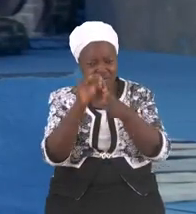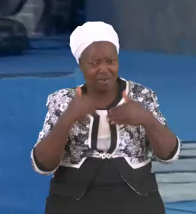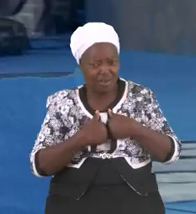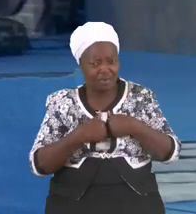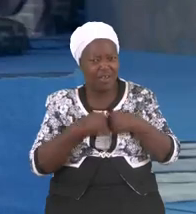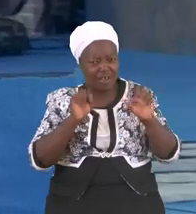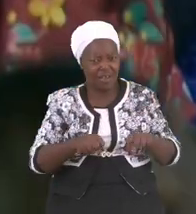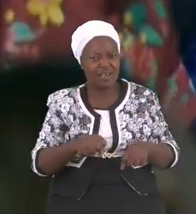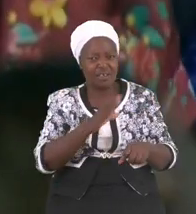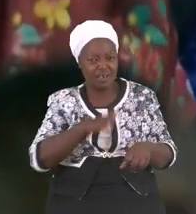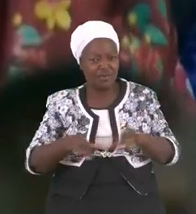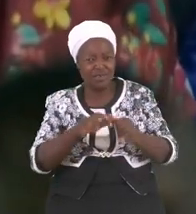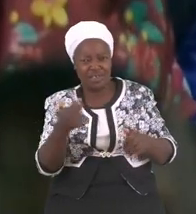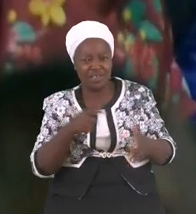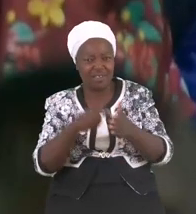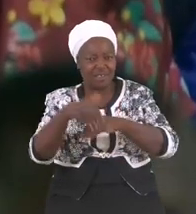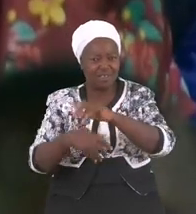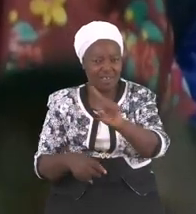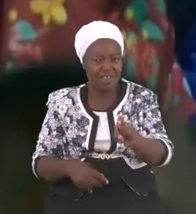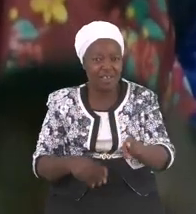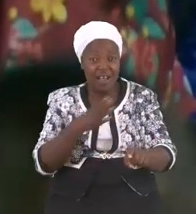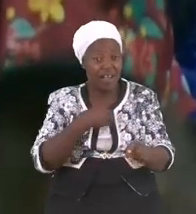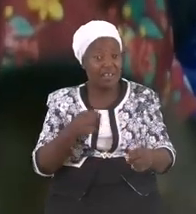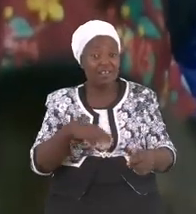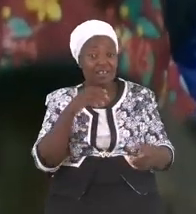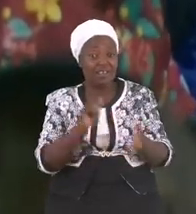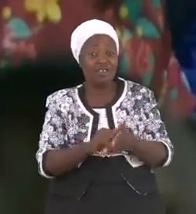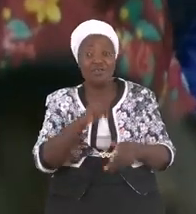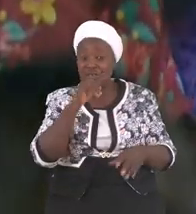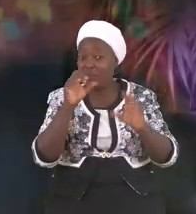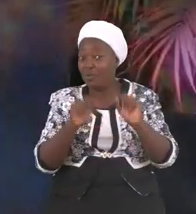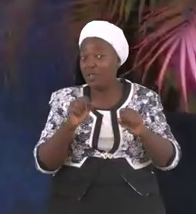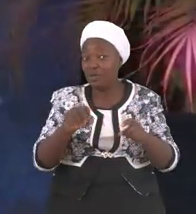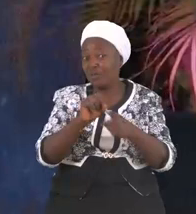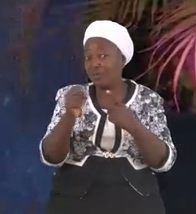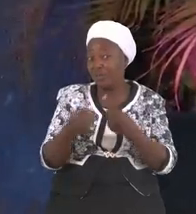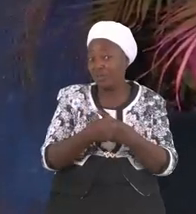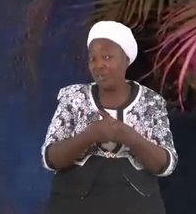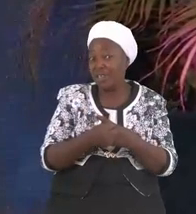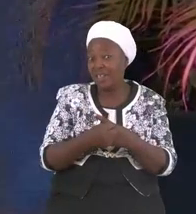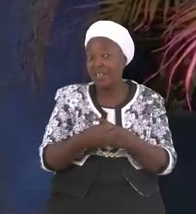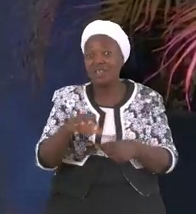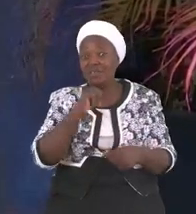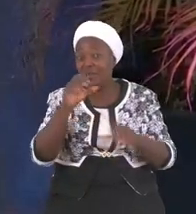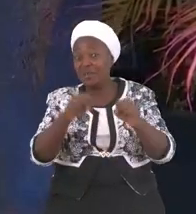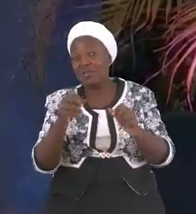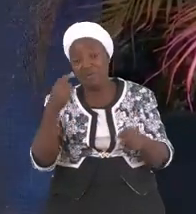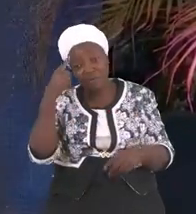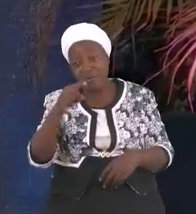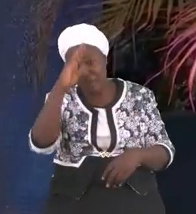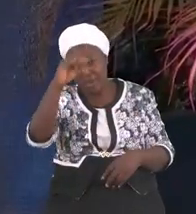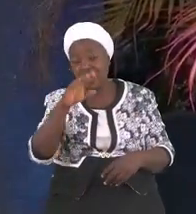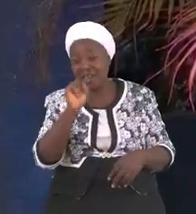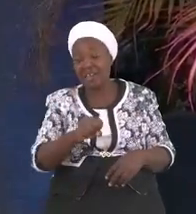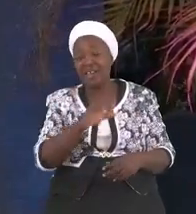anything tonight? And that impossible situation, impossible for man, can Christ